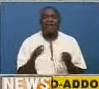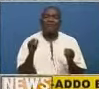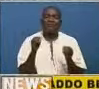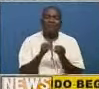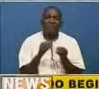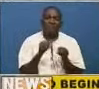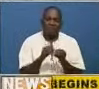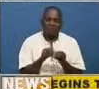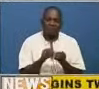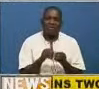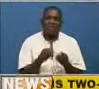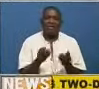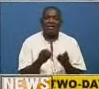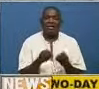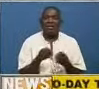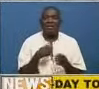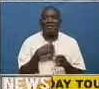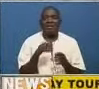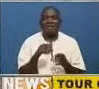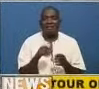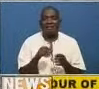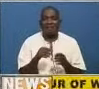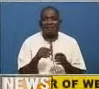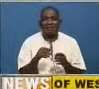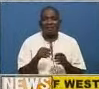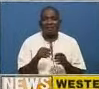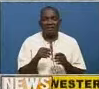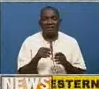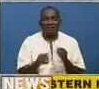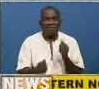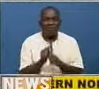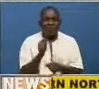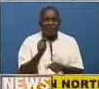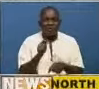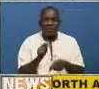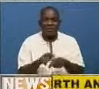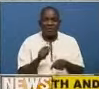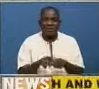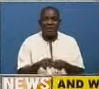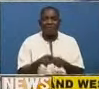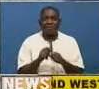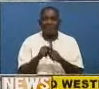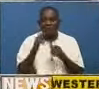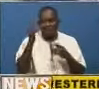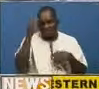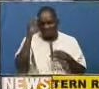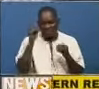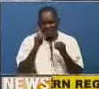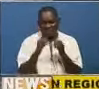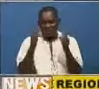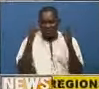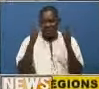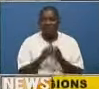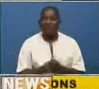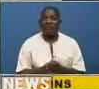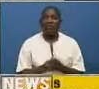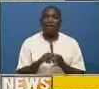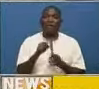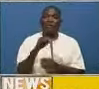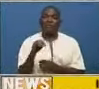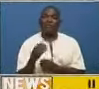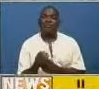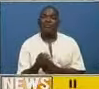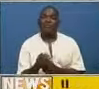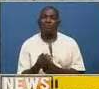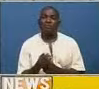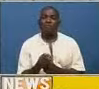to vaccines. And vaccines are often, a lot of times, they are very sensitive to temperature. And